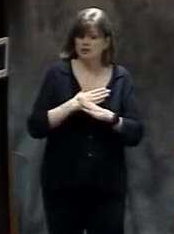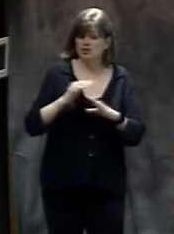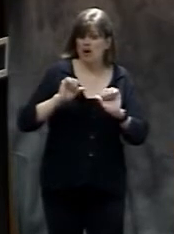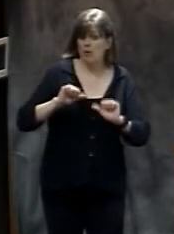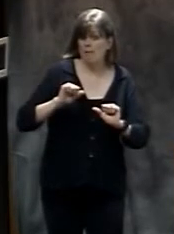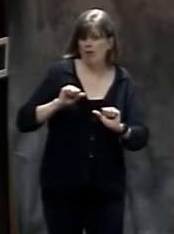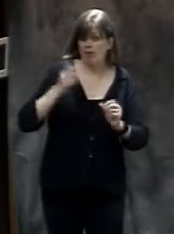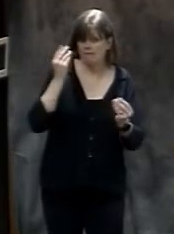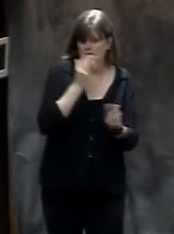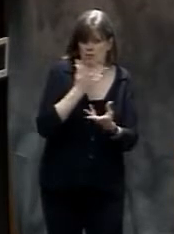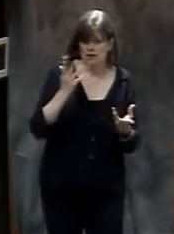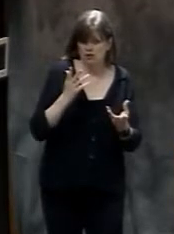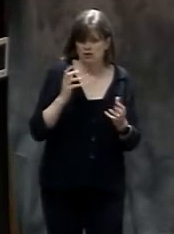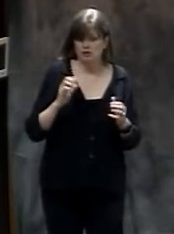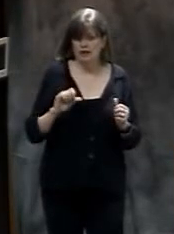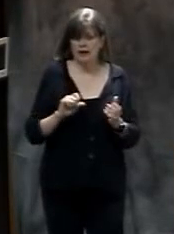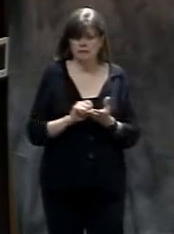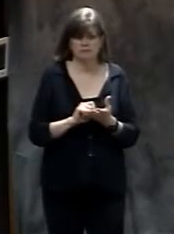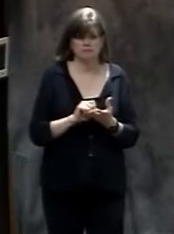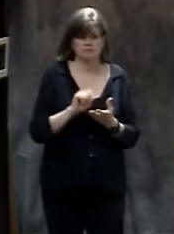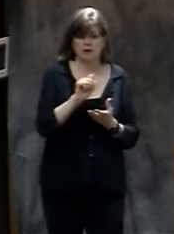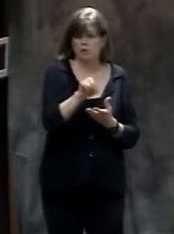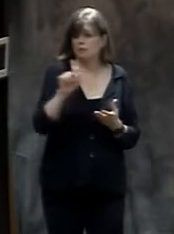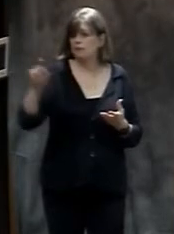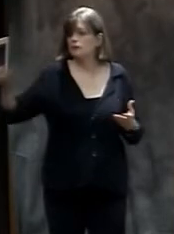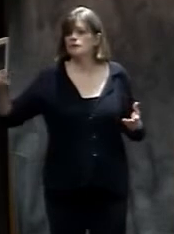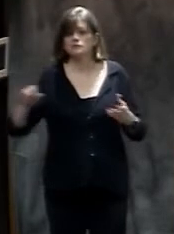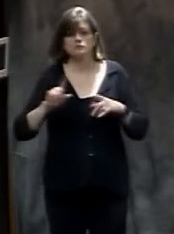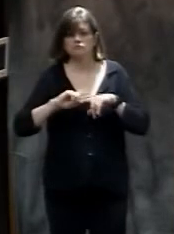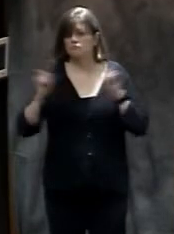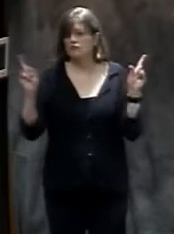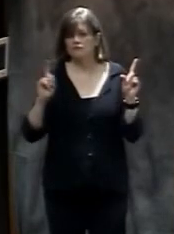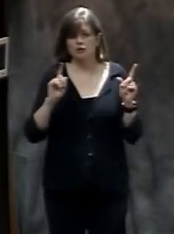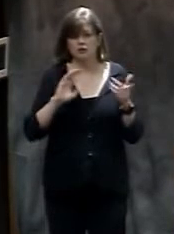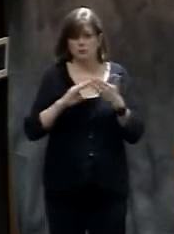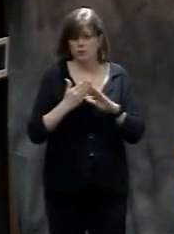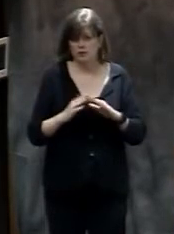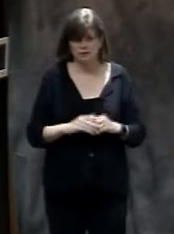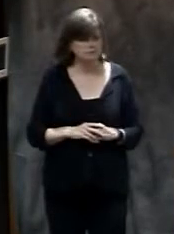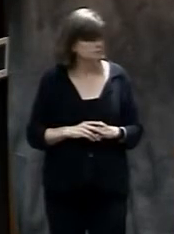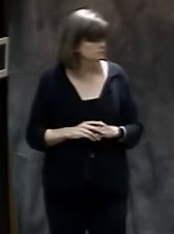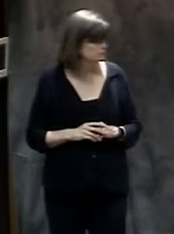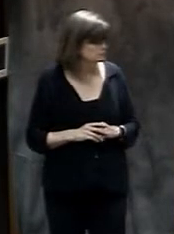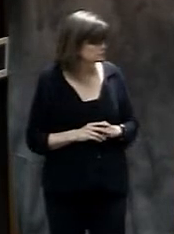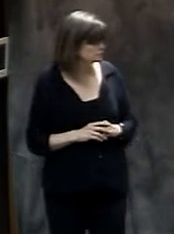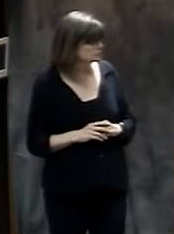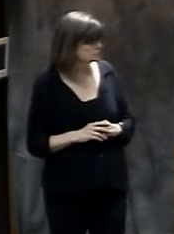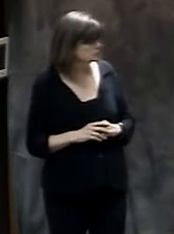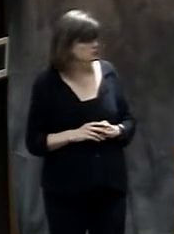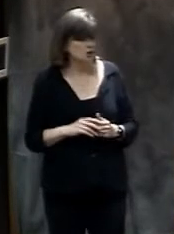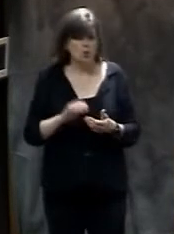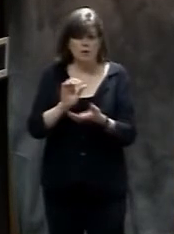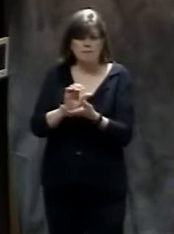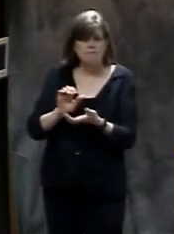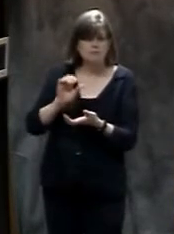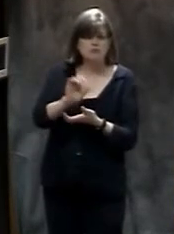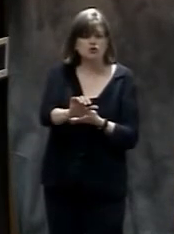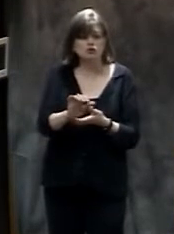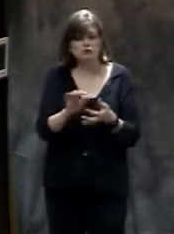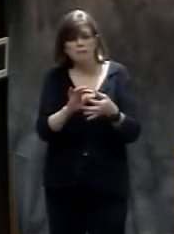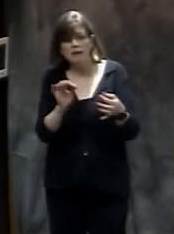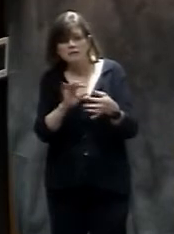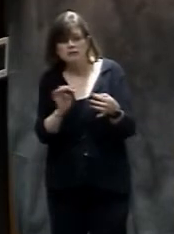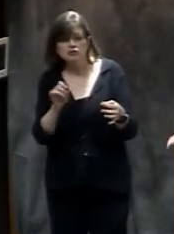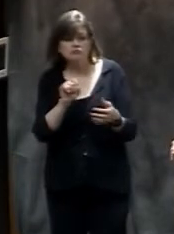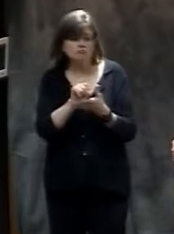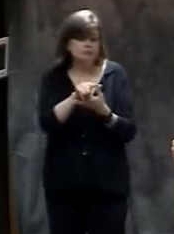that can be shared across communities. And one of the things that we do here is push out these messages that say something like,